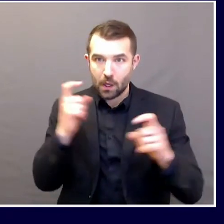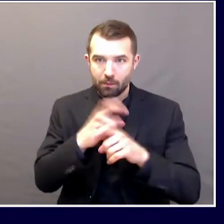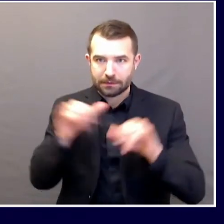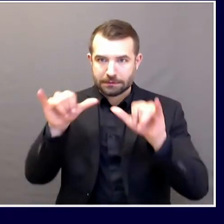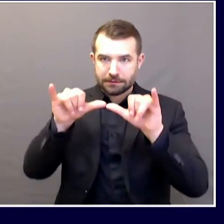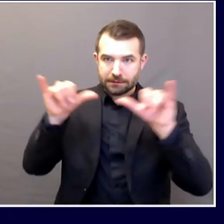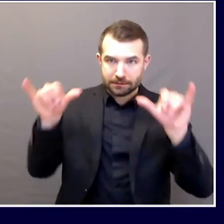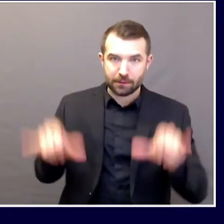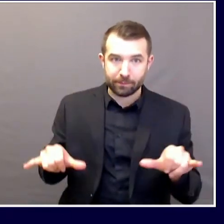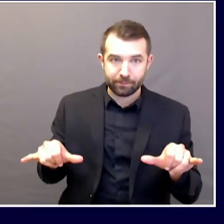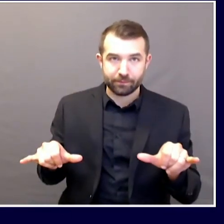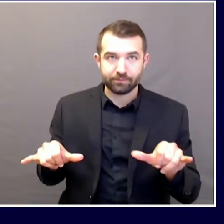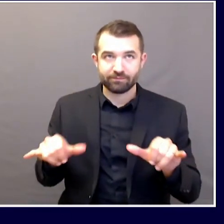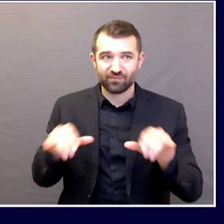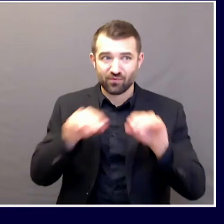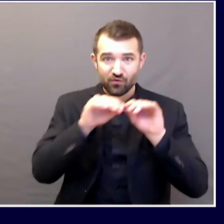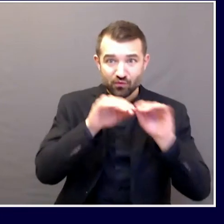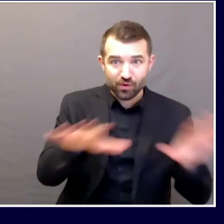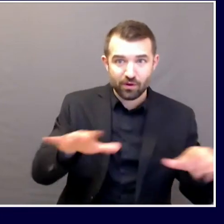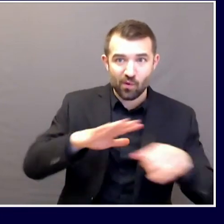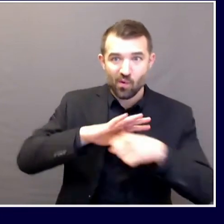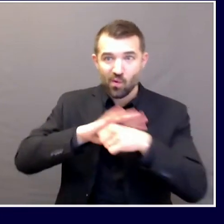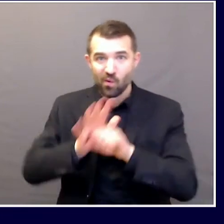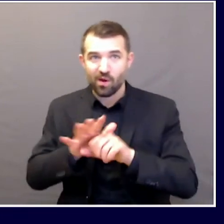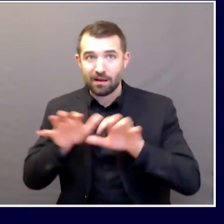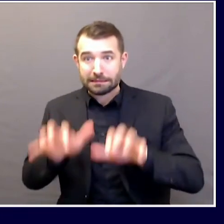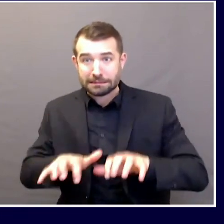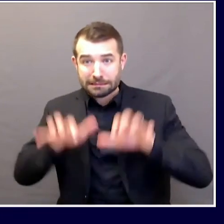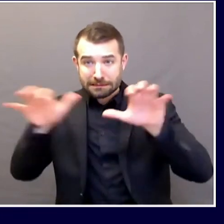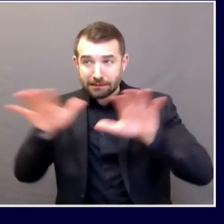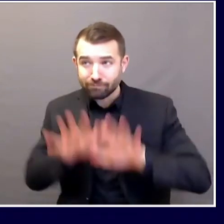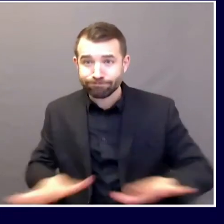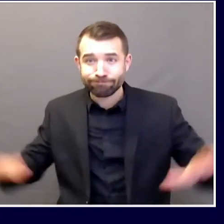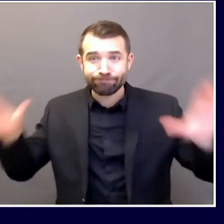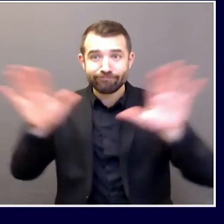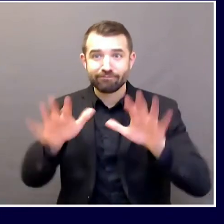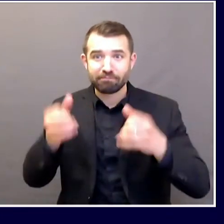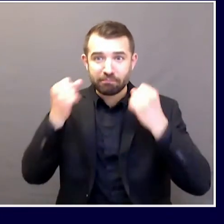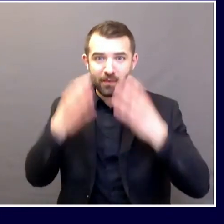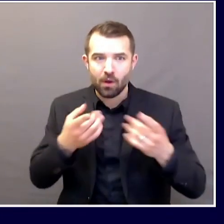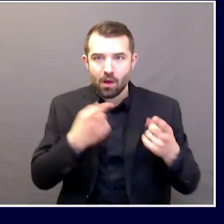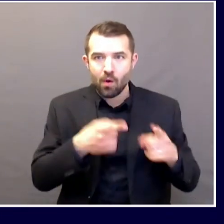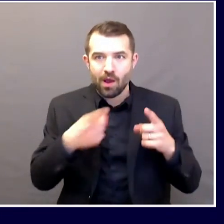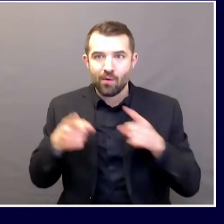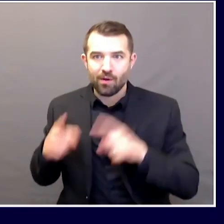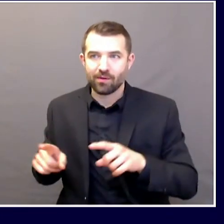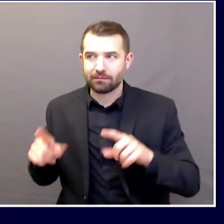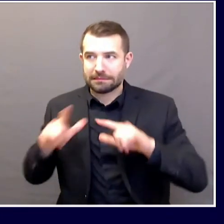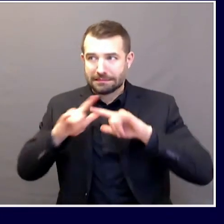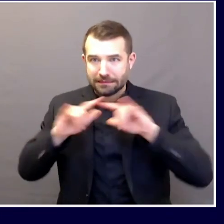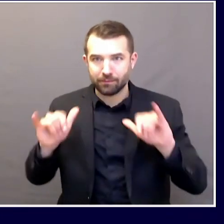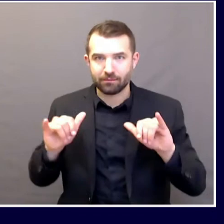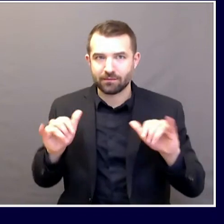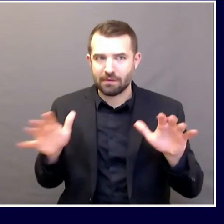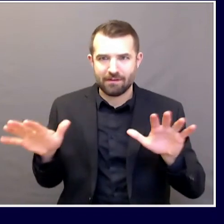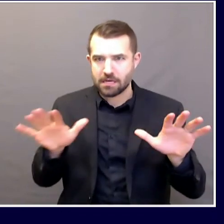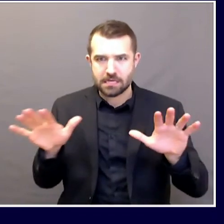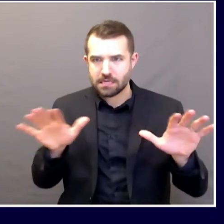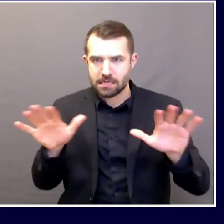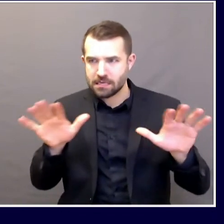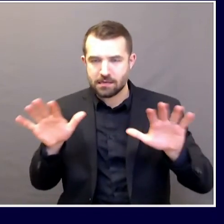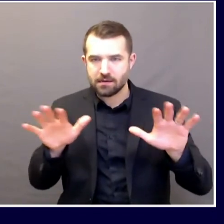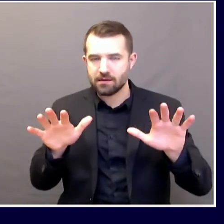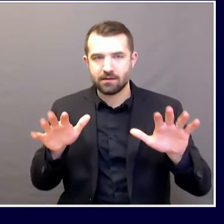there are so many things going on at once. I think for me, there are two things that are going on with respect to the increase in cases amongst younger